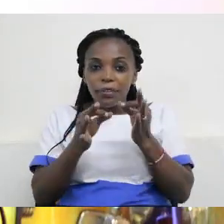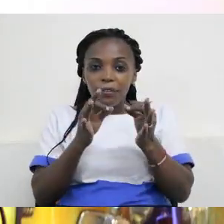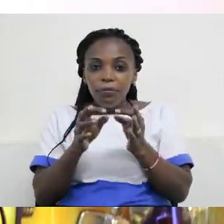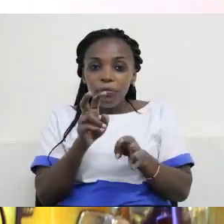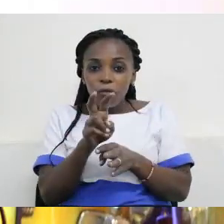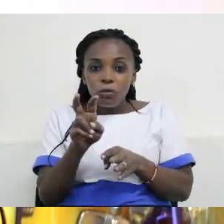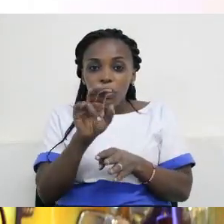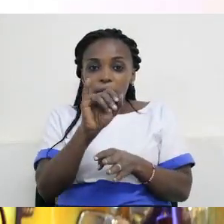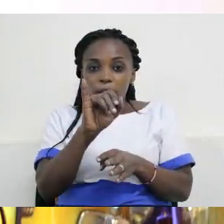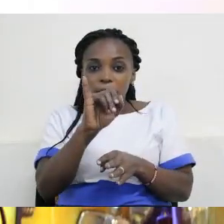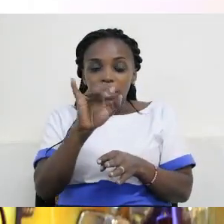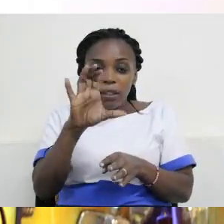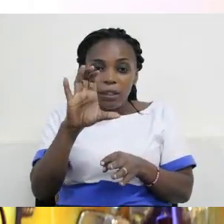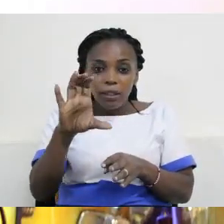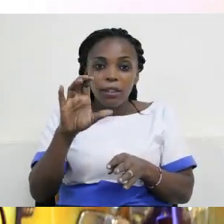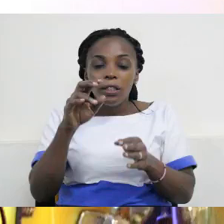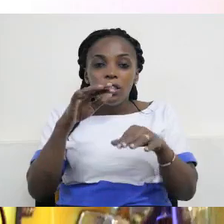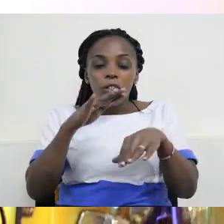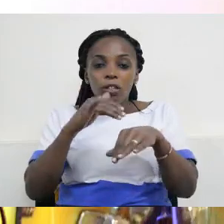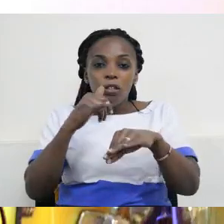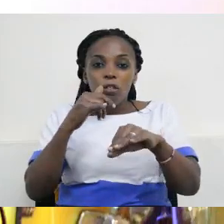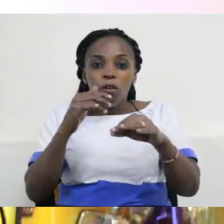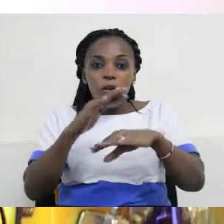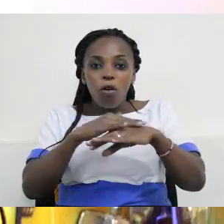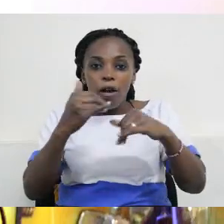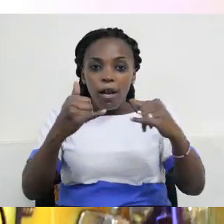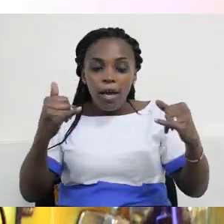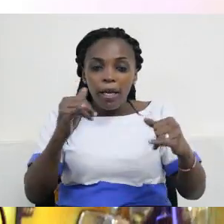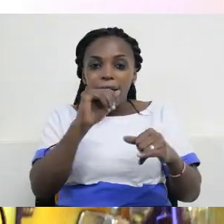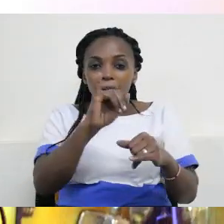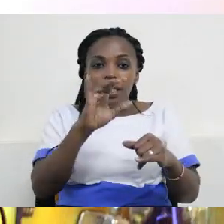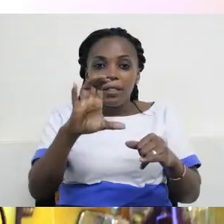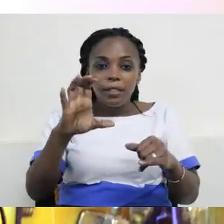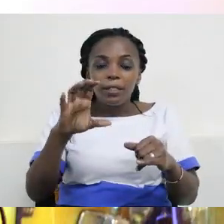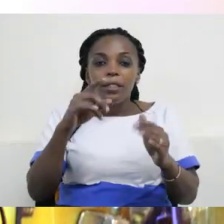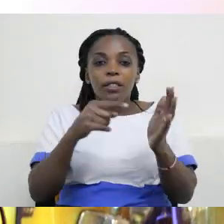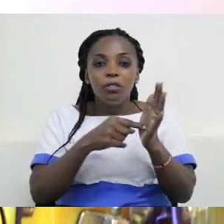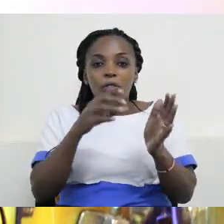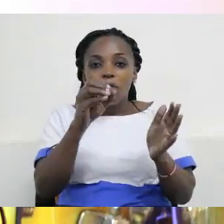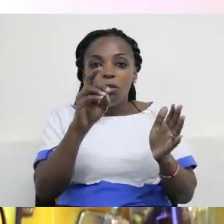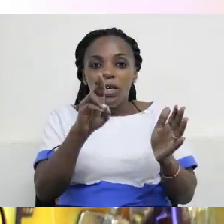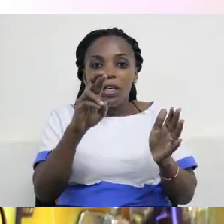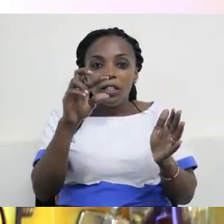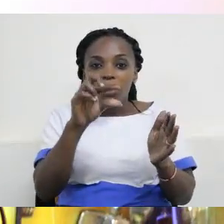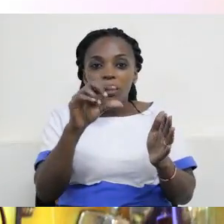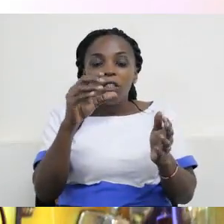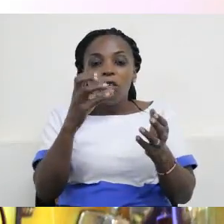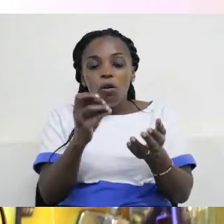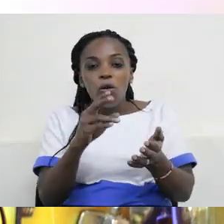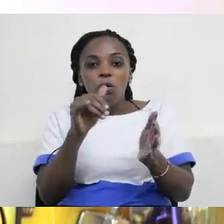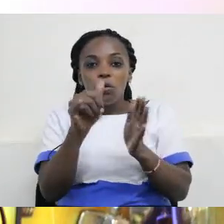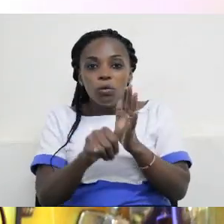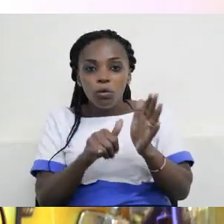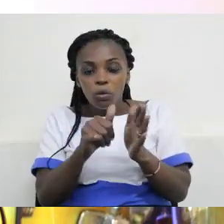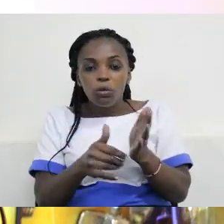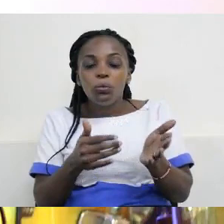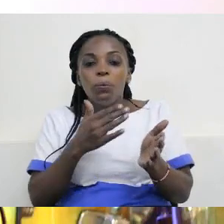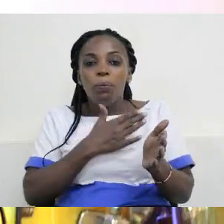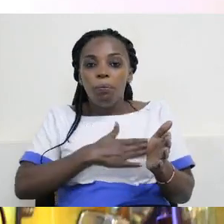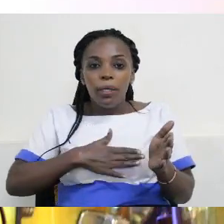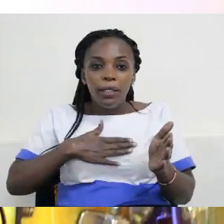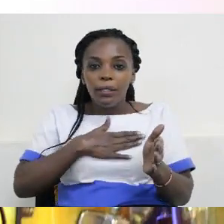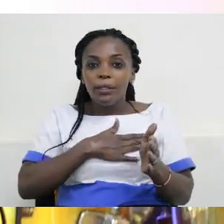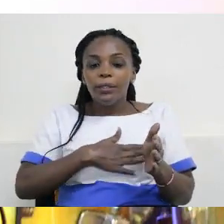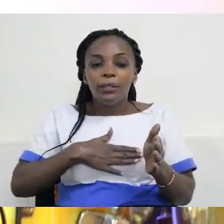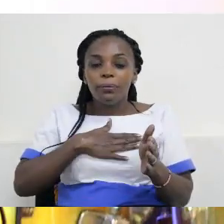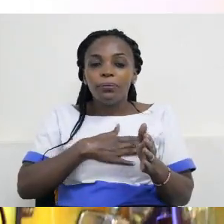watching on iccmsa.online, if you're watching on iccmombasa.org or our Facebook or our YouTube channel, please pick